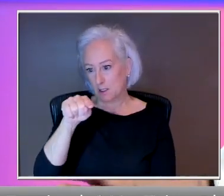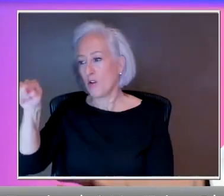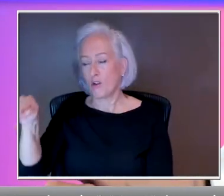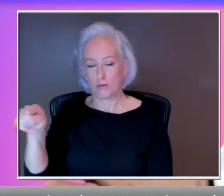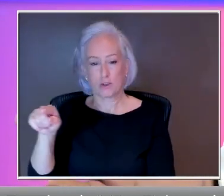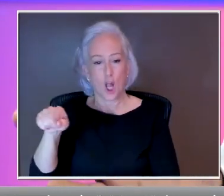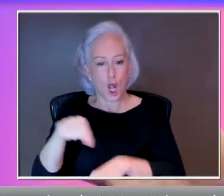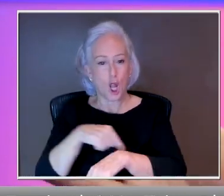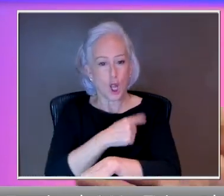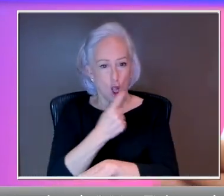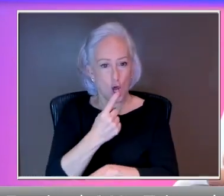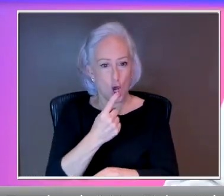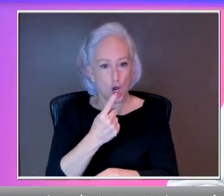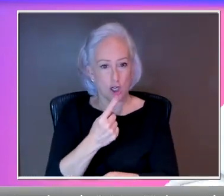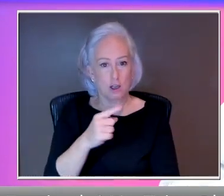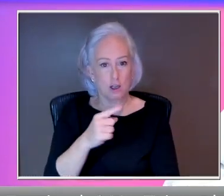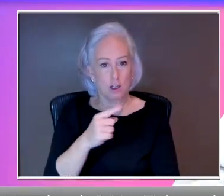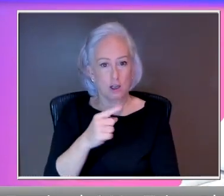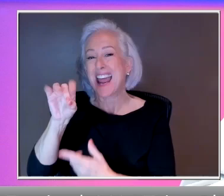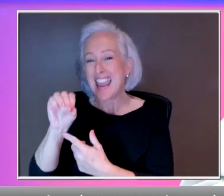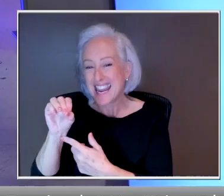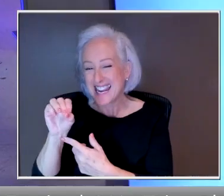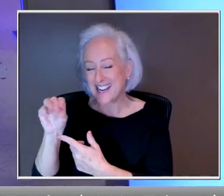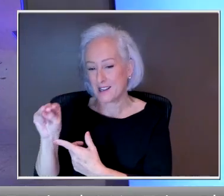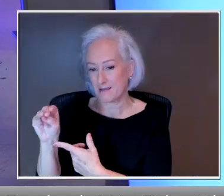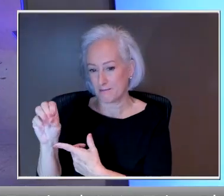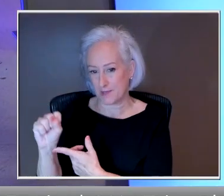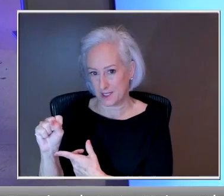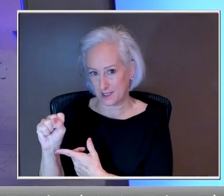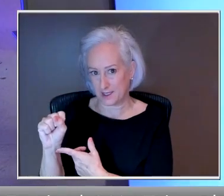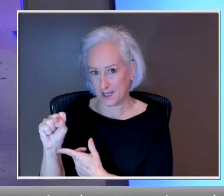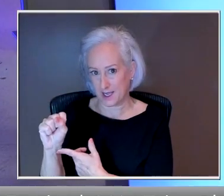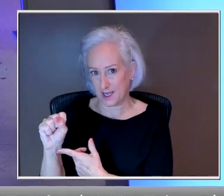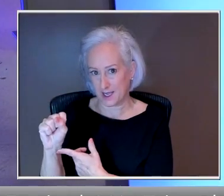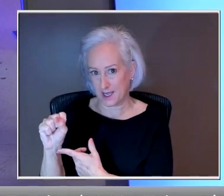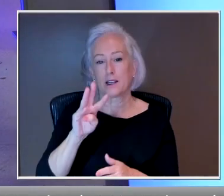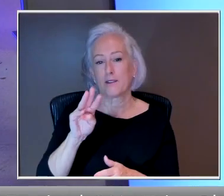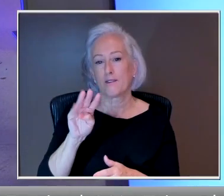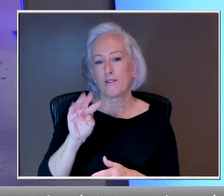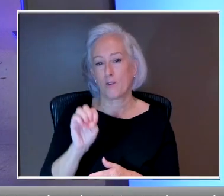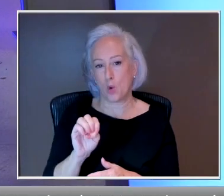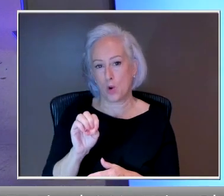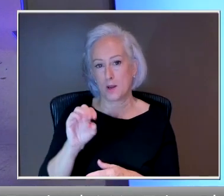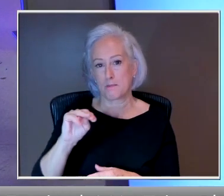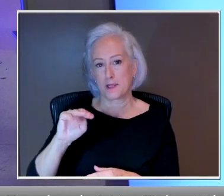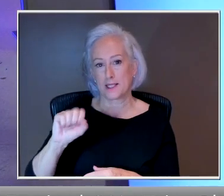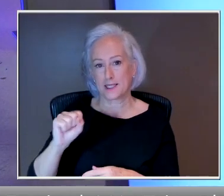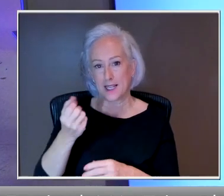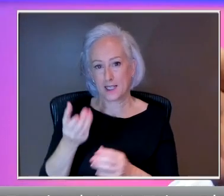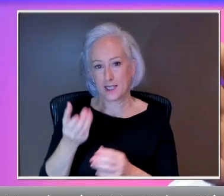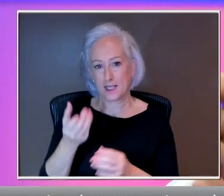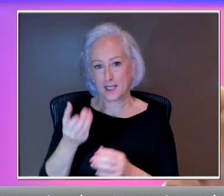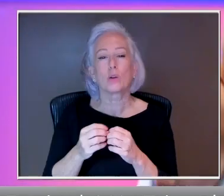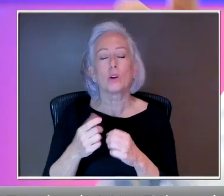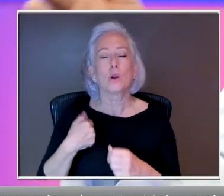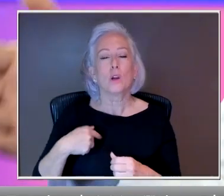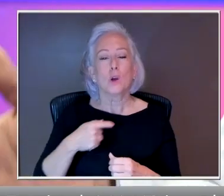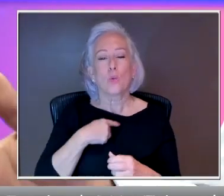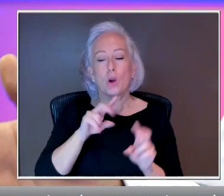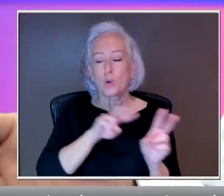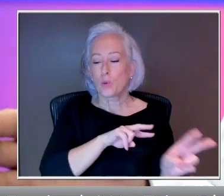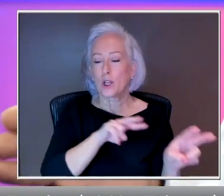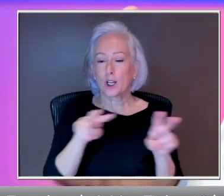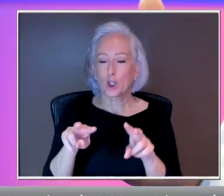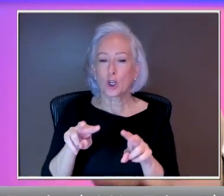480 milliseconds. How bad is that from what you've seen before? Yeah, when we look at these EKGs, I get